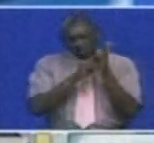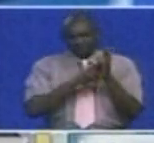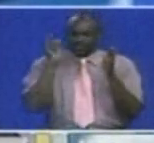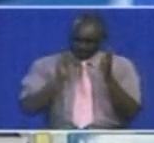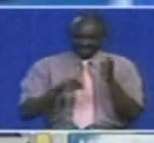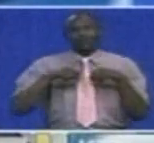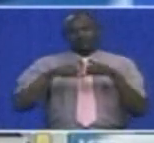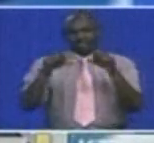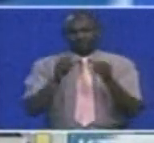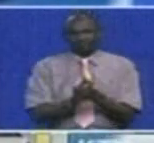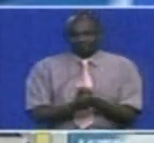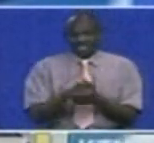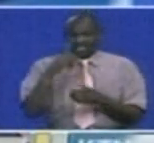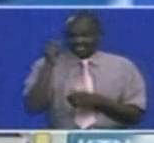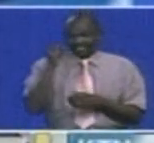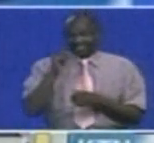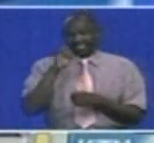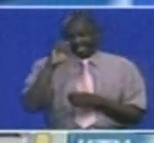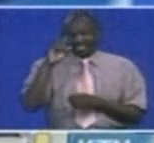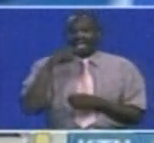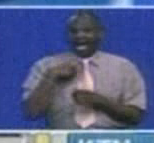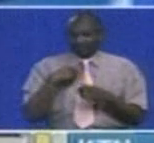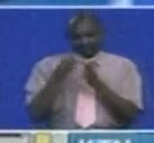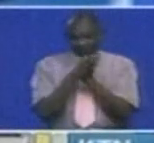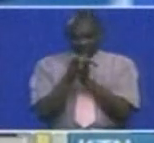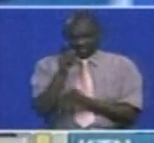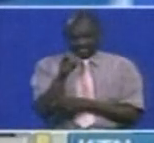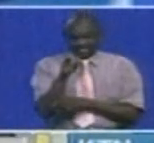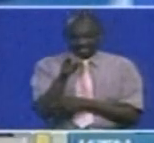in operation. KTN's Edith Kimani reports on